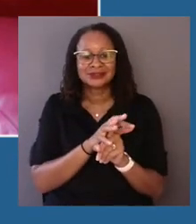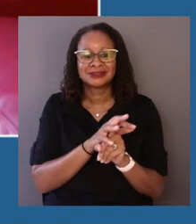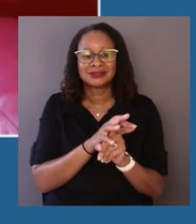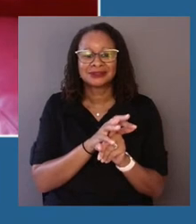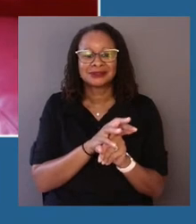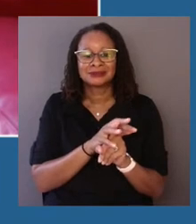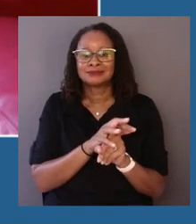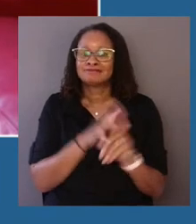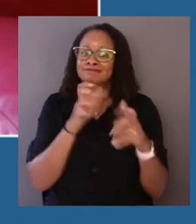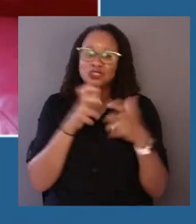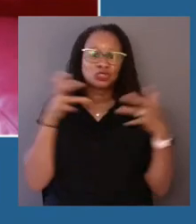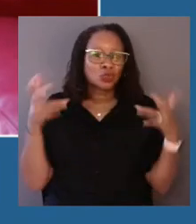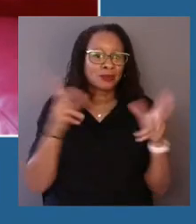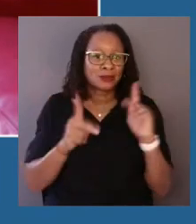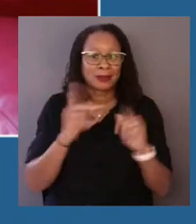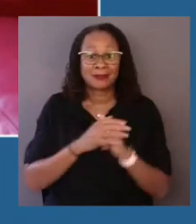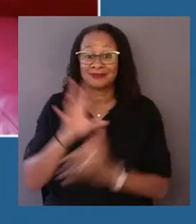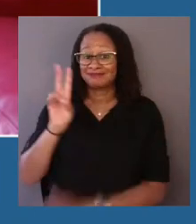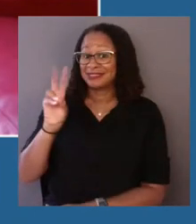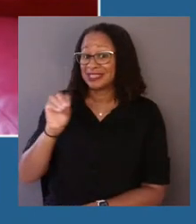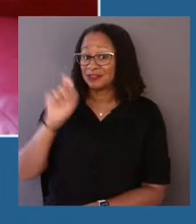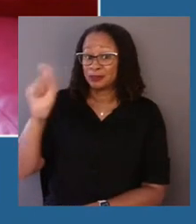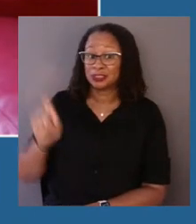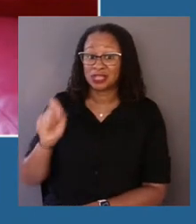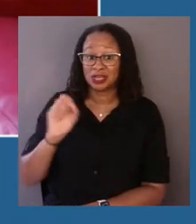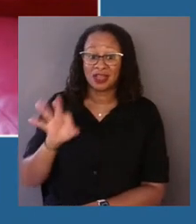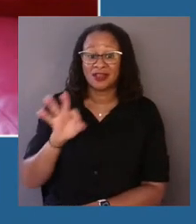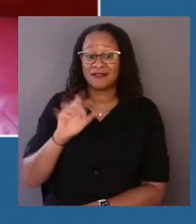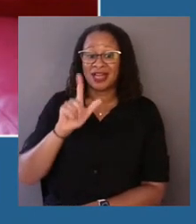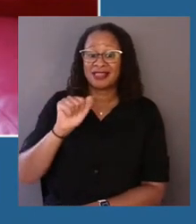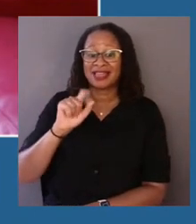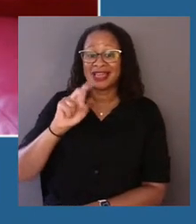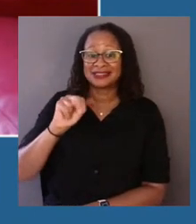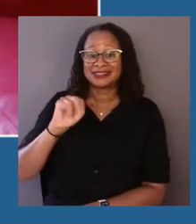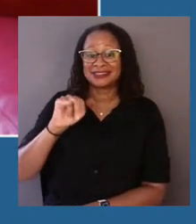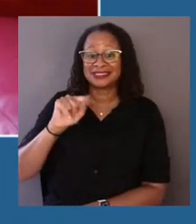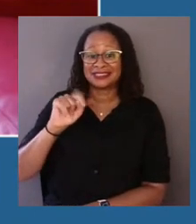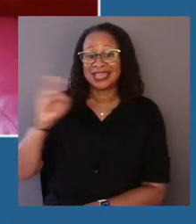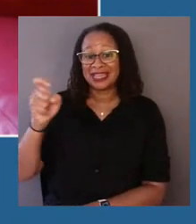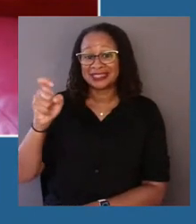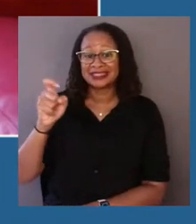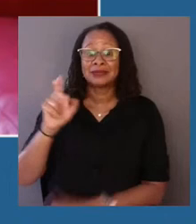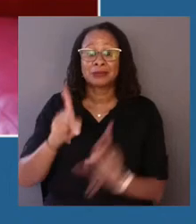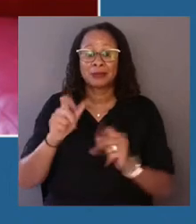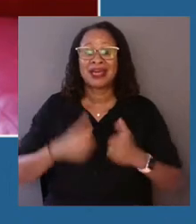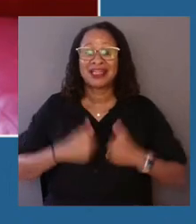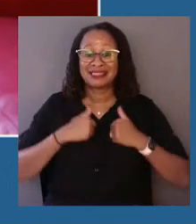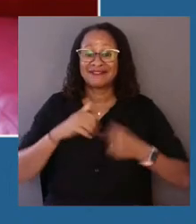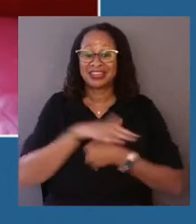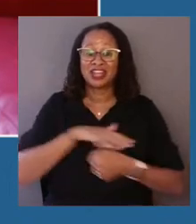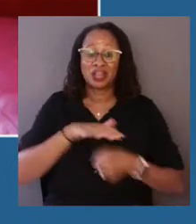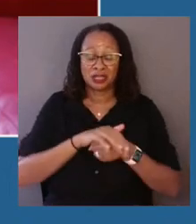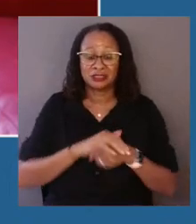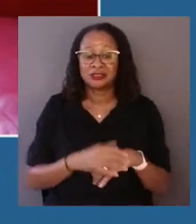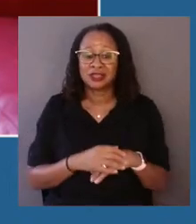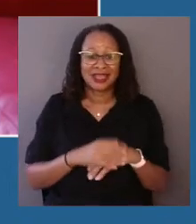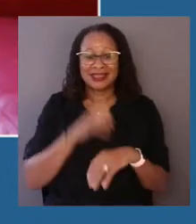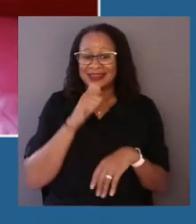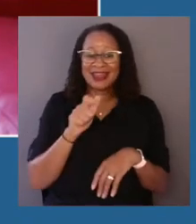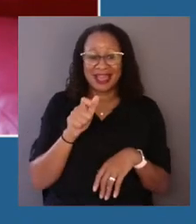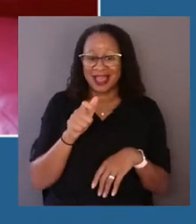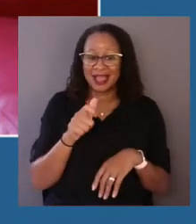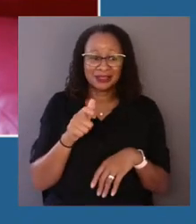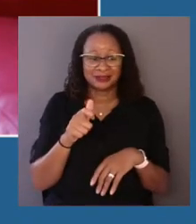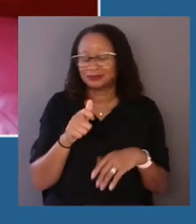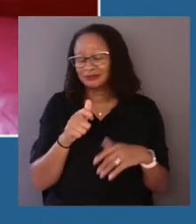so many people. 70% of Latinx folks in this country live in areas that are not in attainment of clean